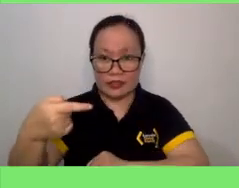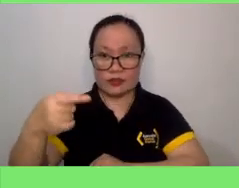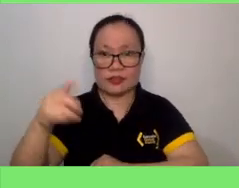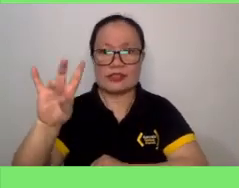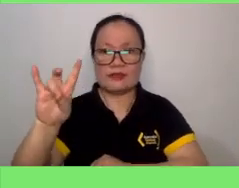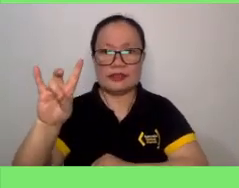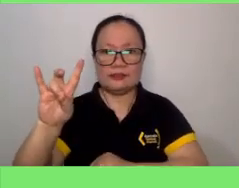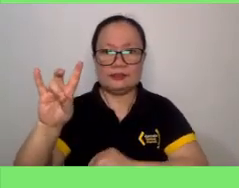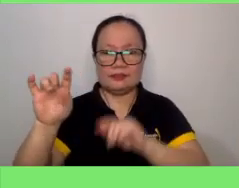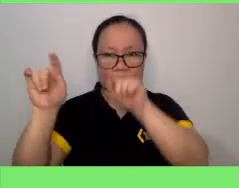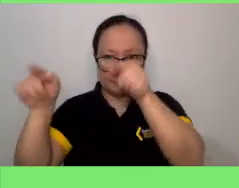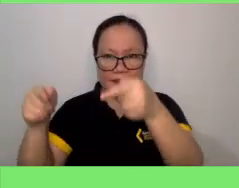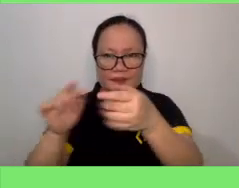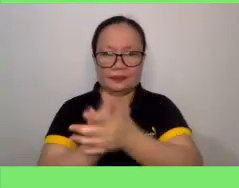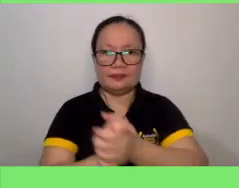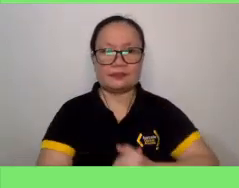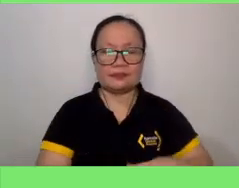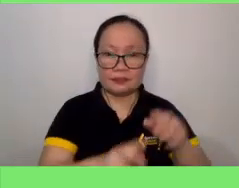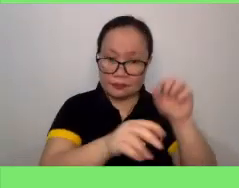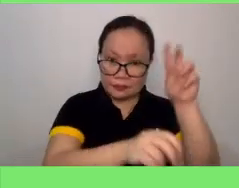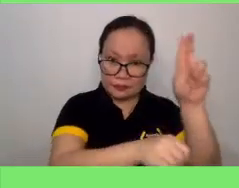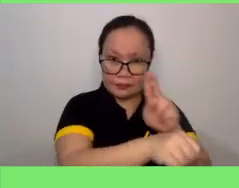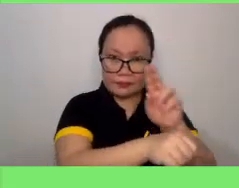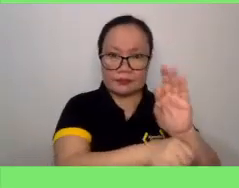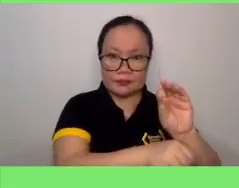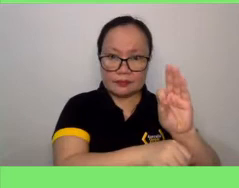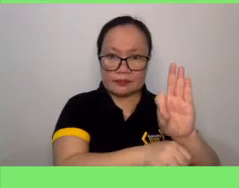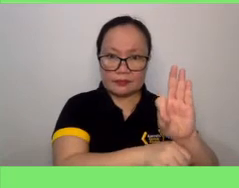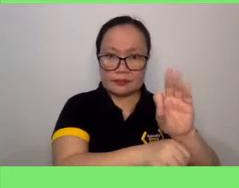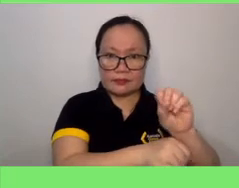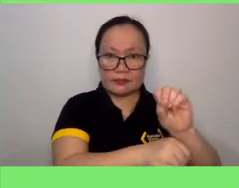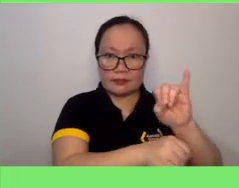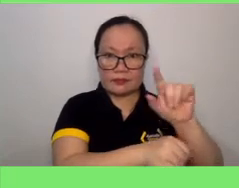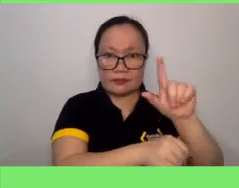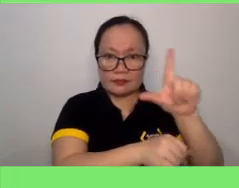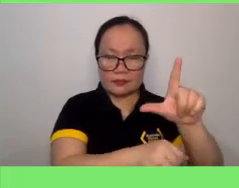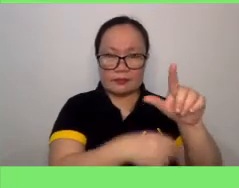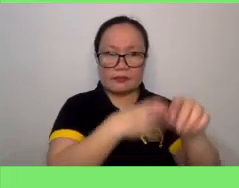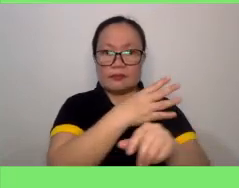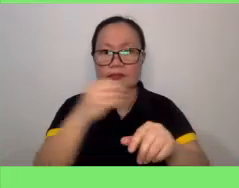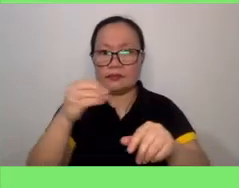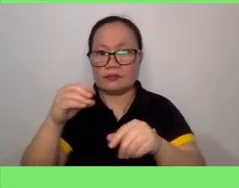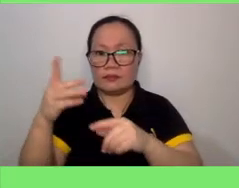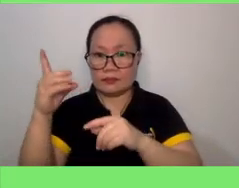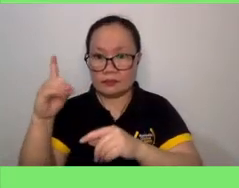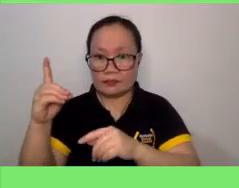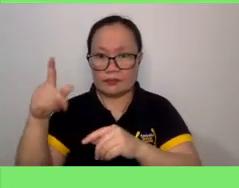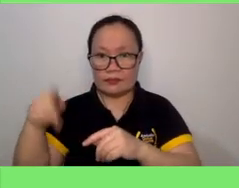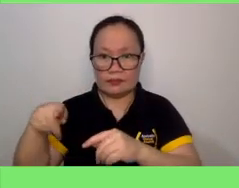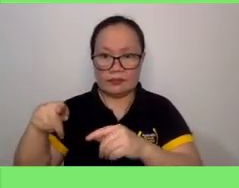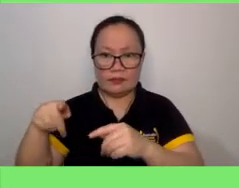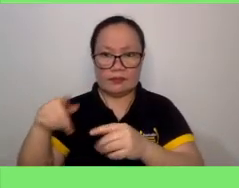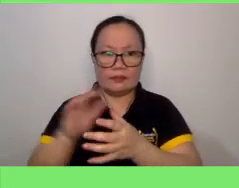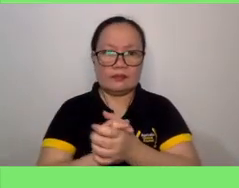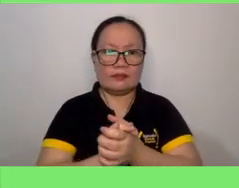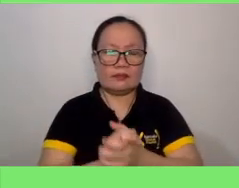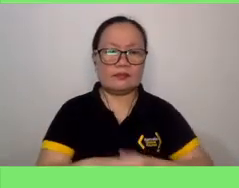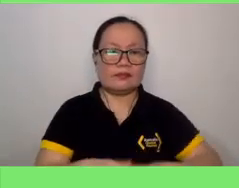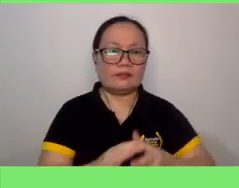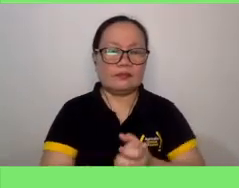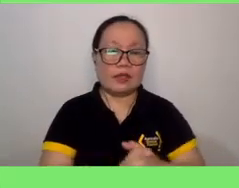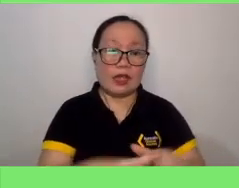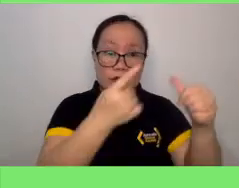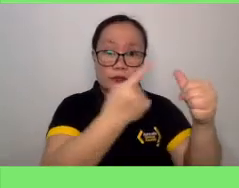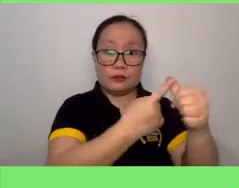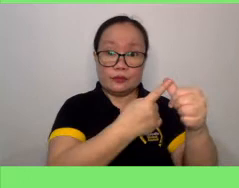multiplying two binomials. So, we will be using the FOIL method and the distributive property again. Okay, so, first term, let